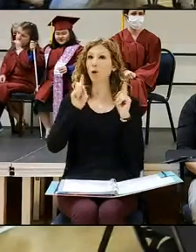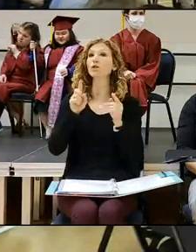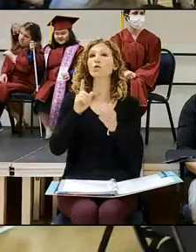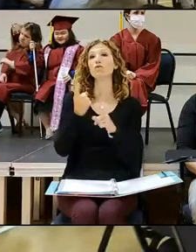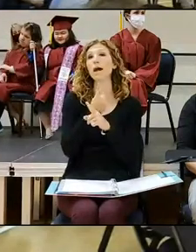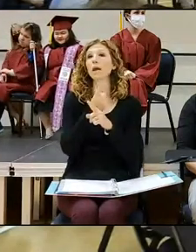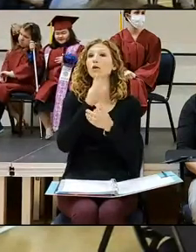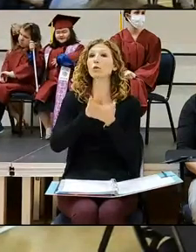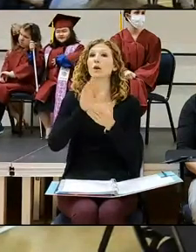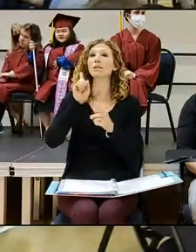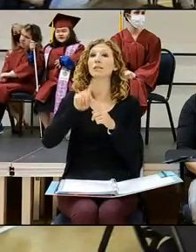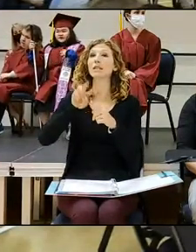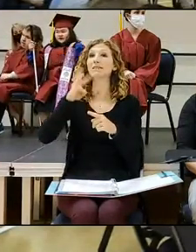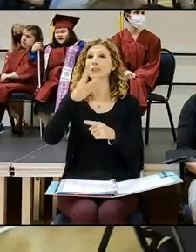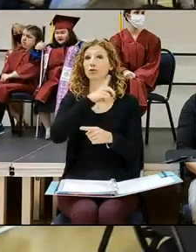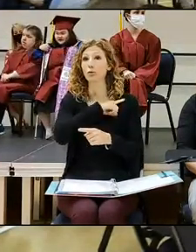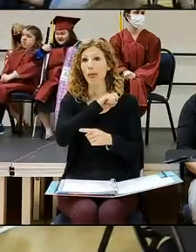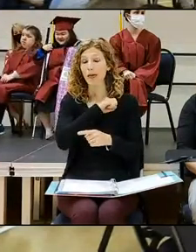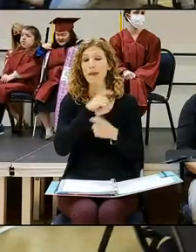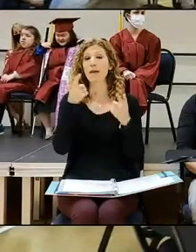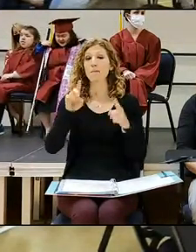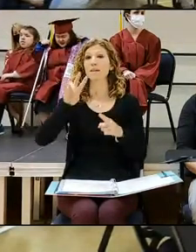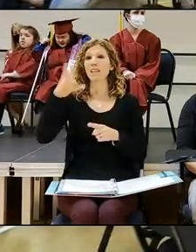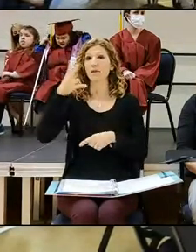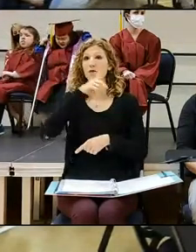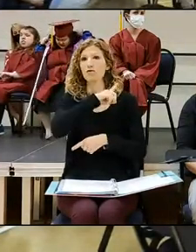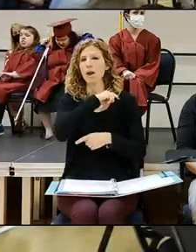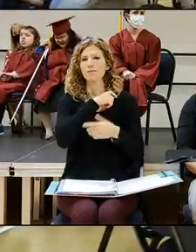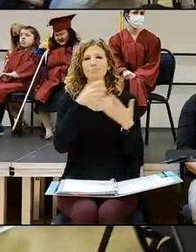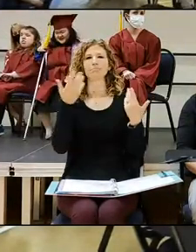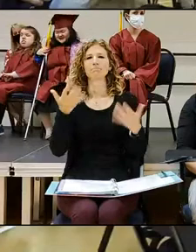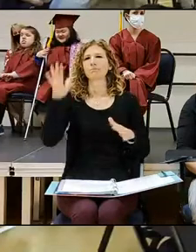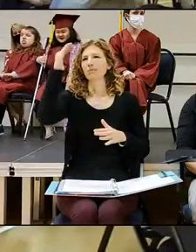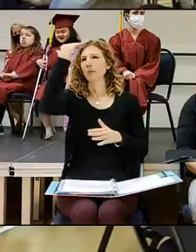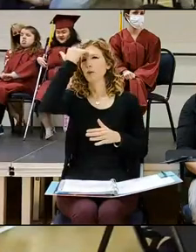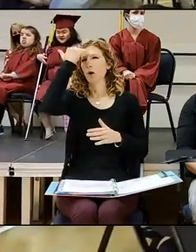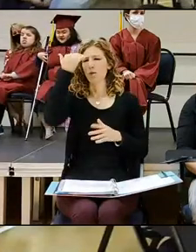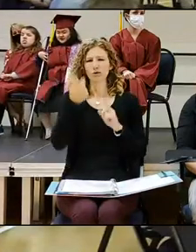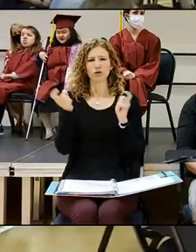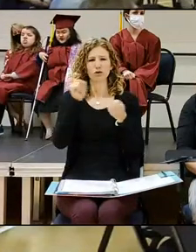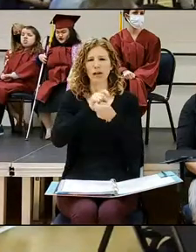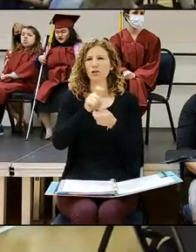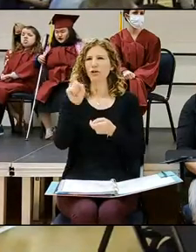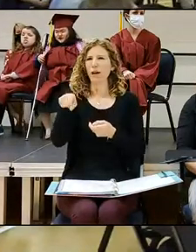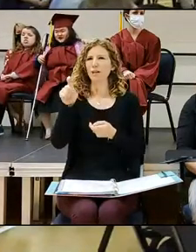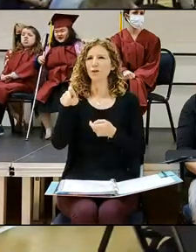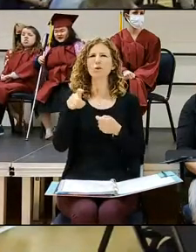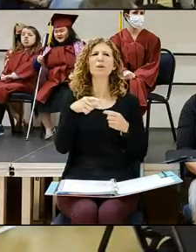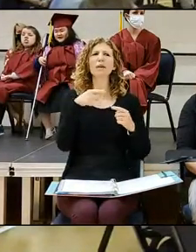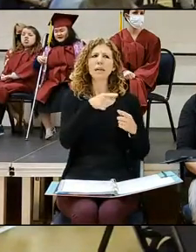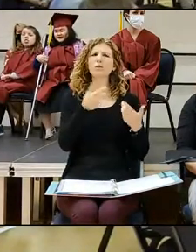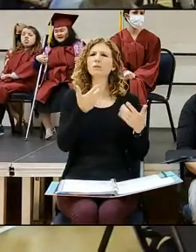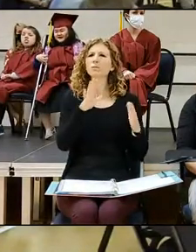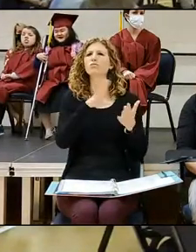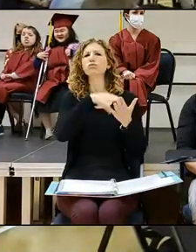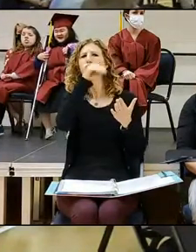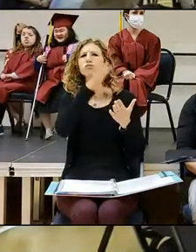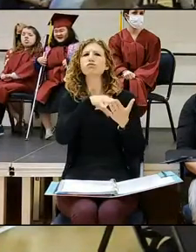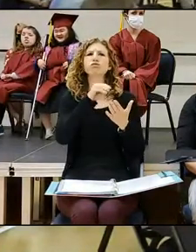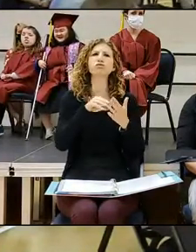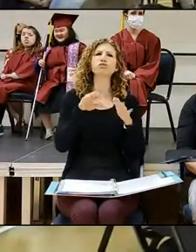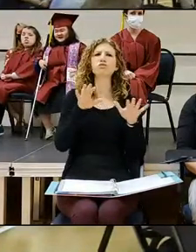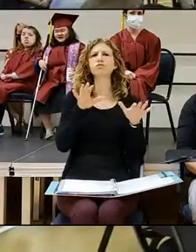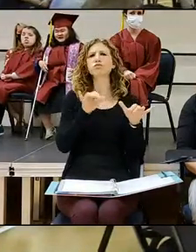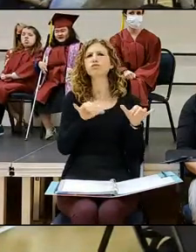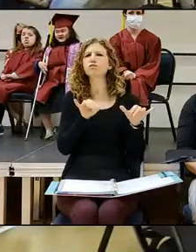until sixth grade, and then at seventh grade, we knew that we had to make a change. He was, you know, getting the education, but it